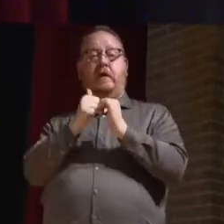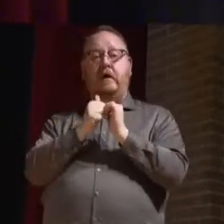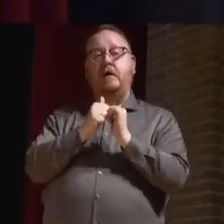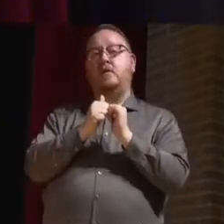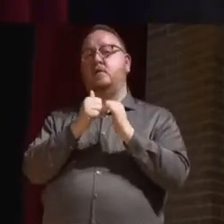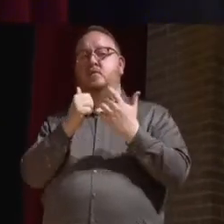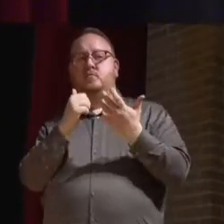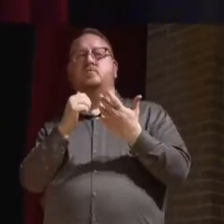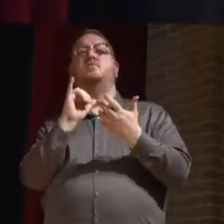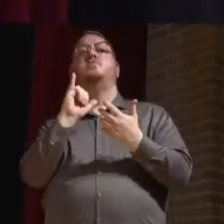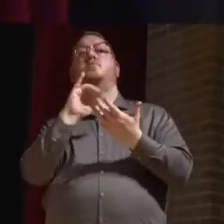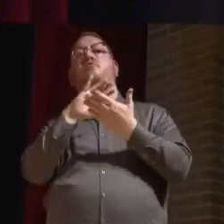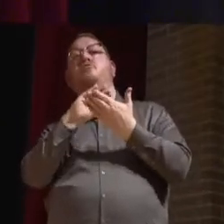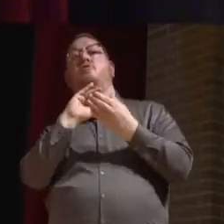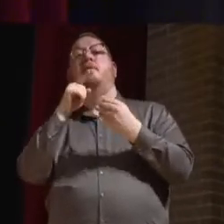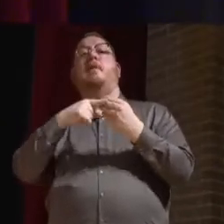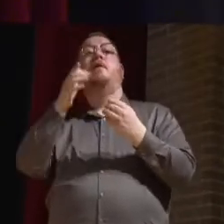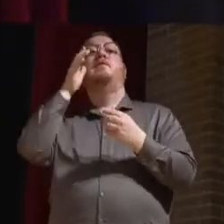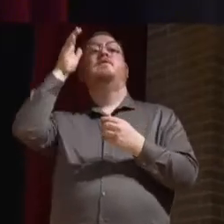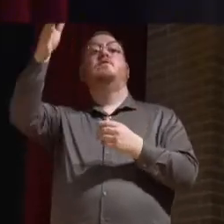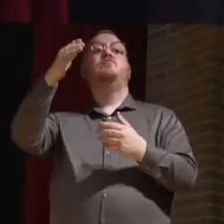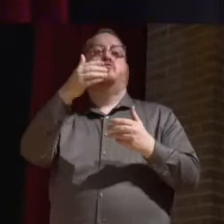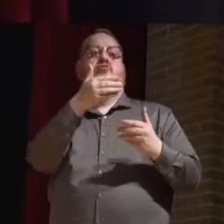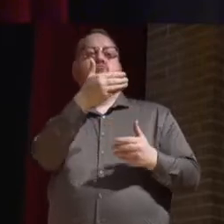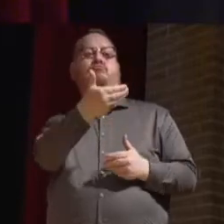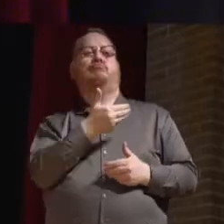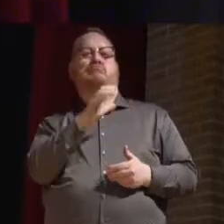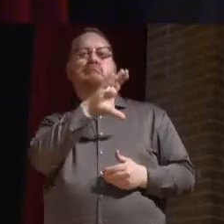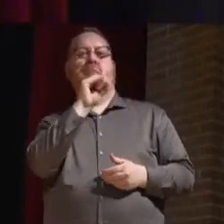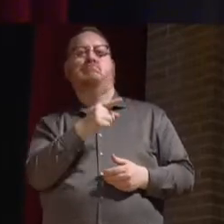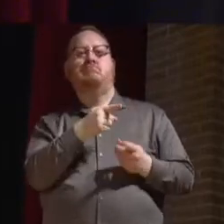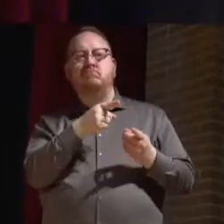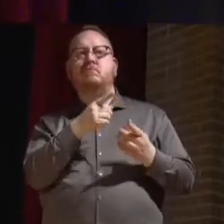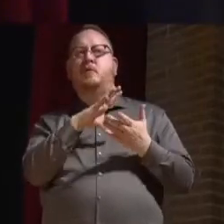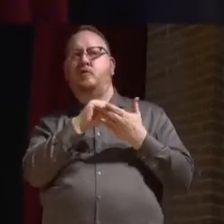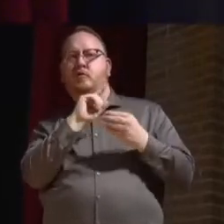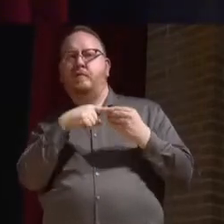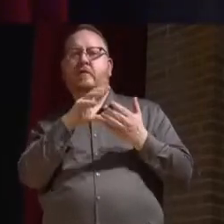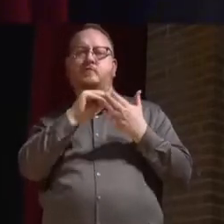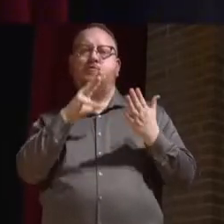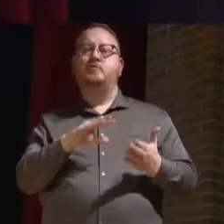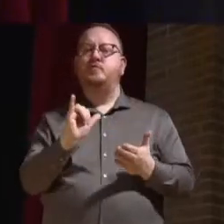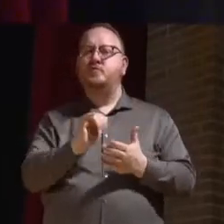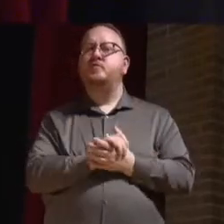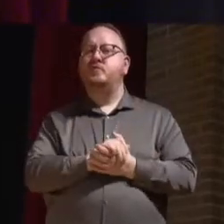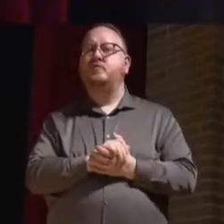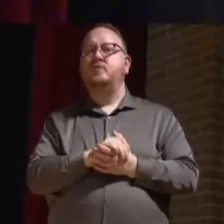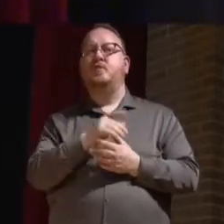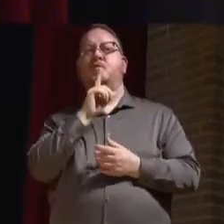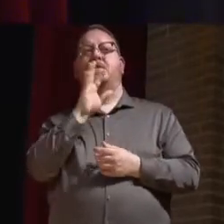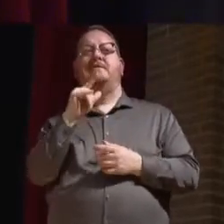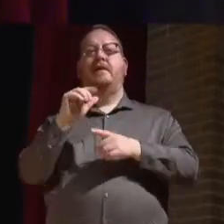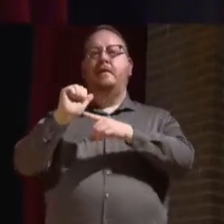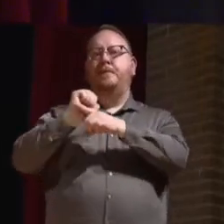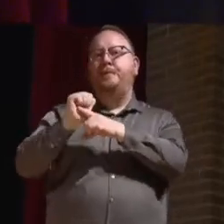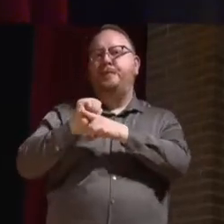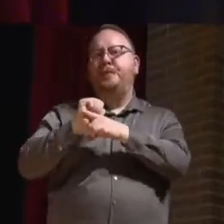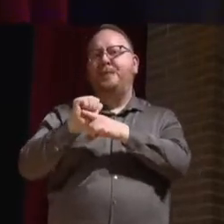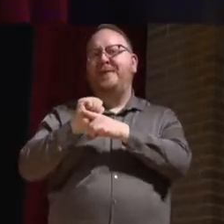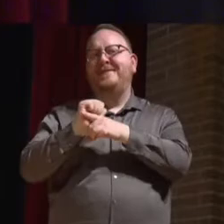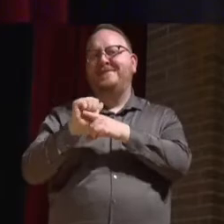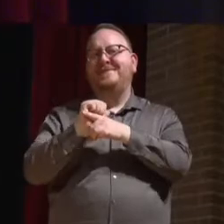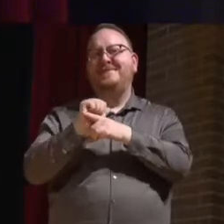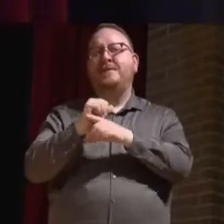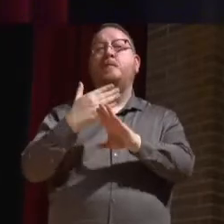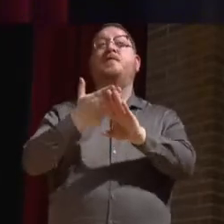future employer kind of get to know and learn about students. It's kind of the dress rehearsal almost, you know, to see